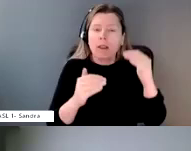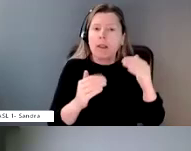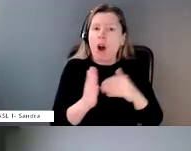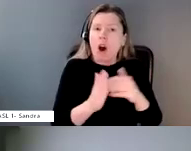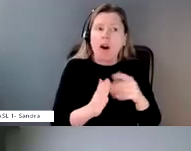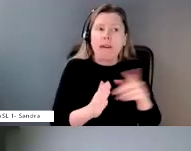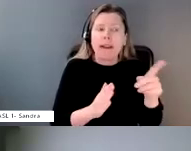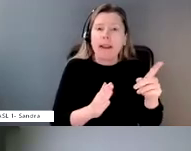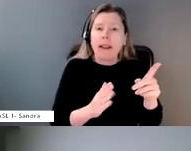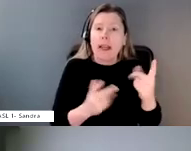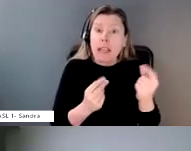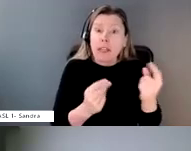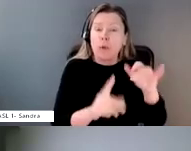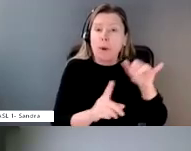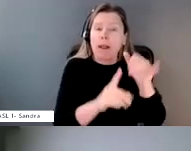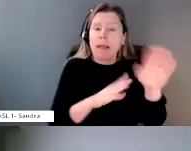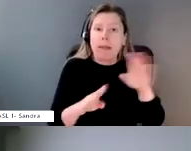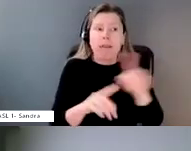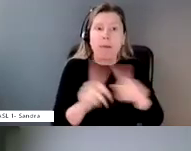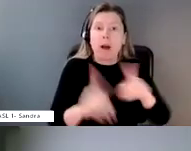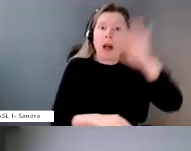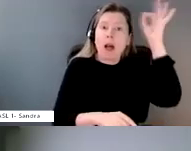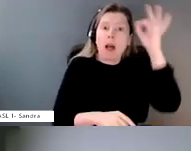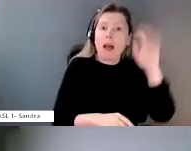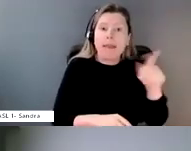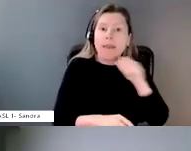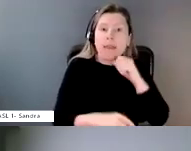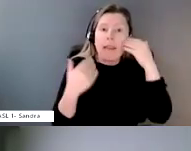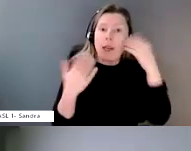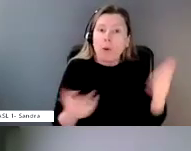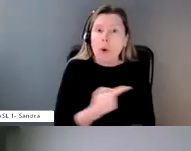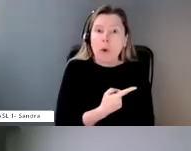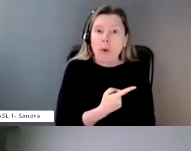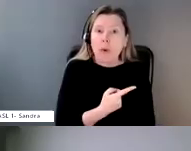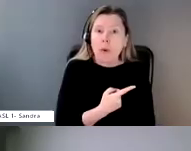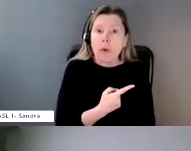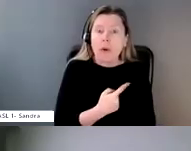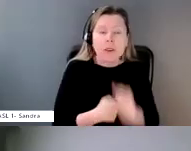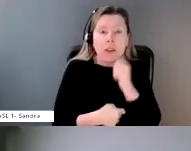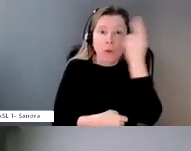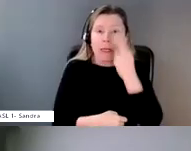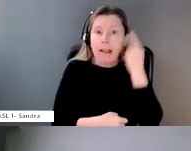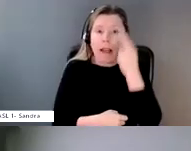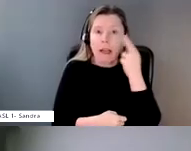bullying behavior and don't even recognize that it is bullying behavior.